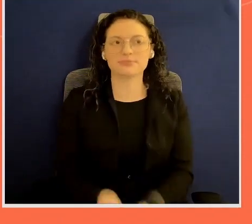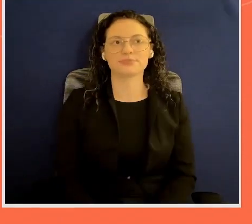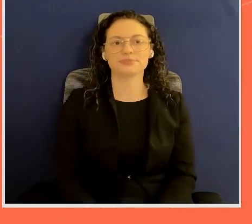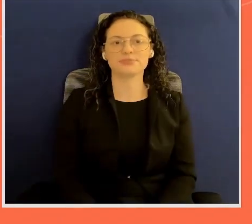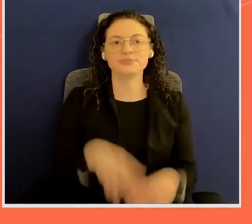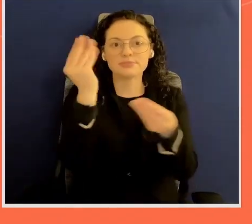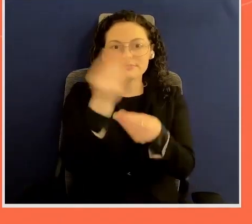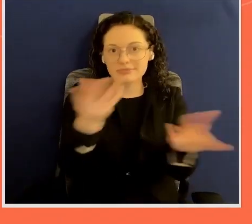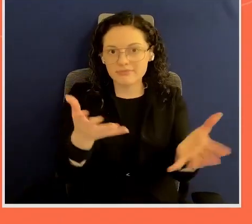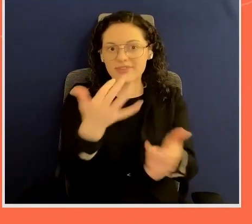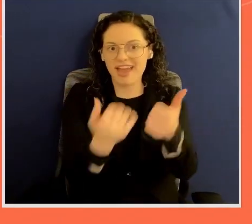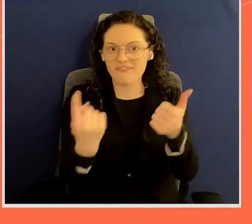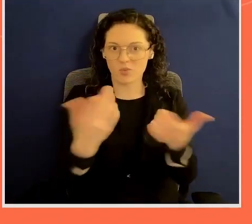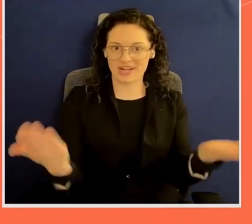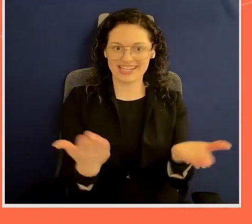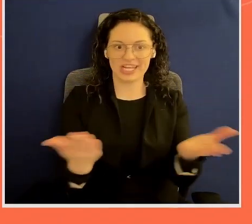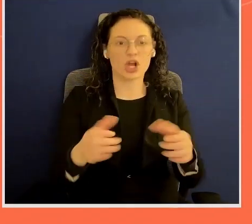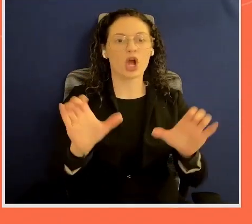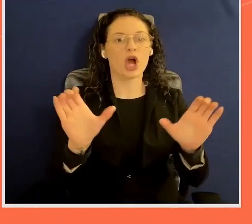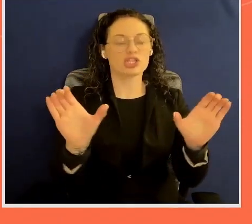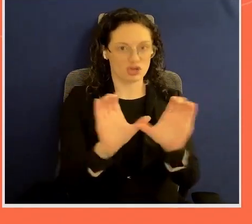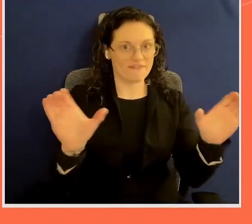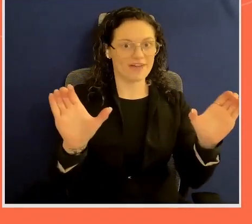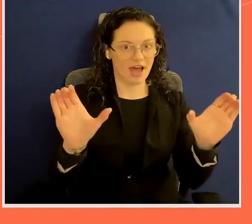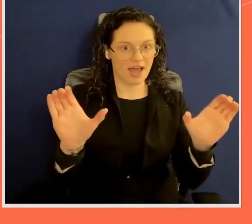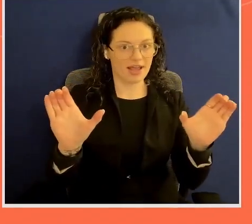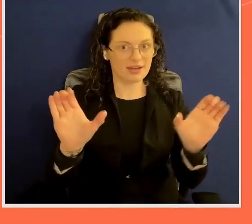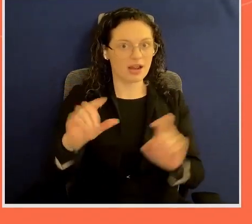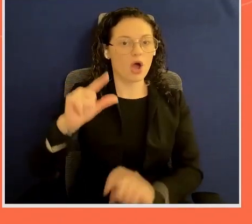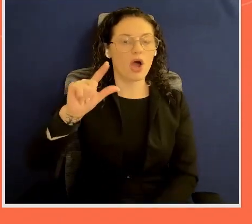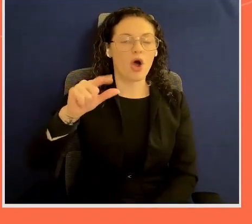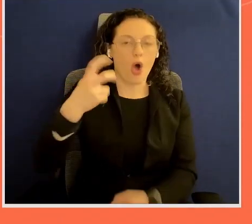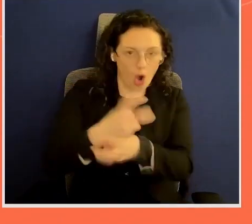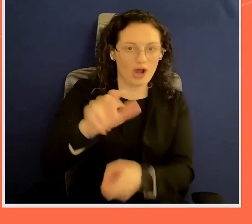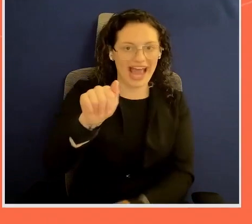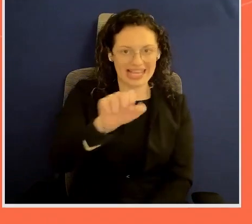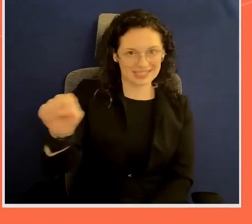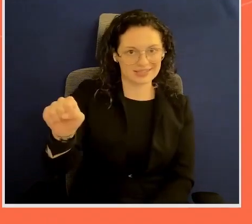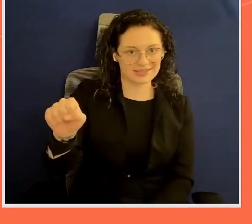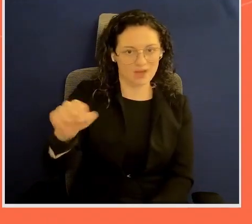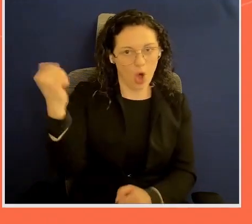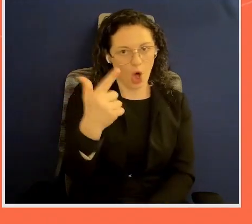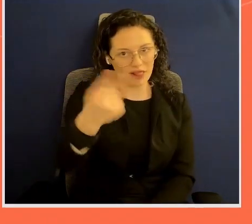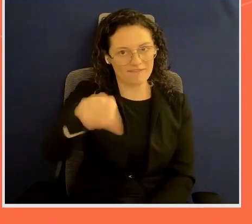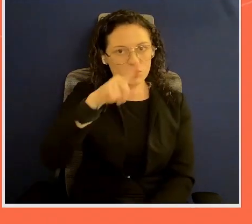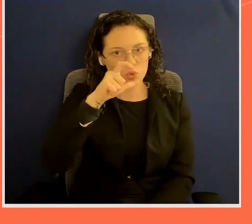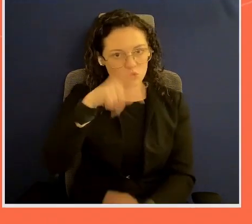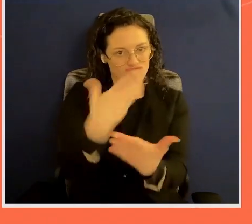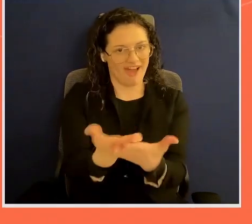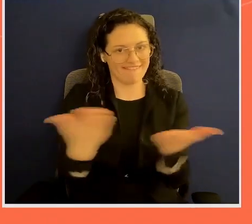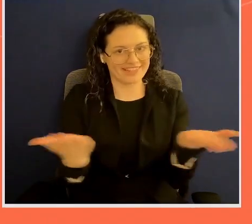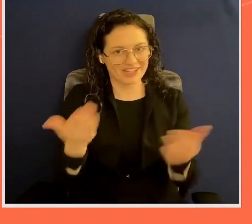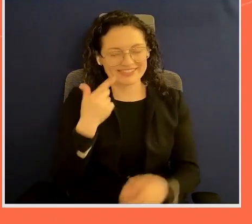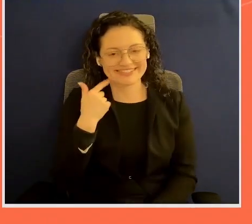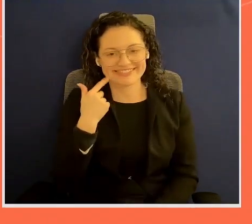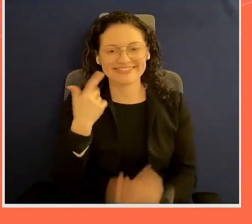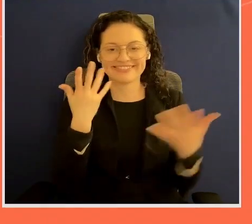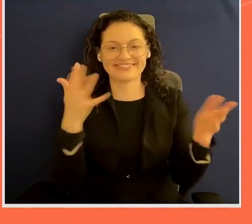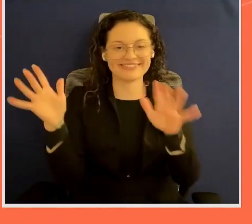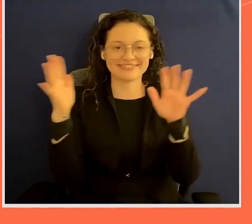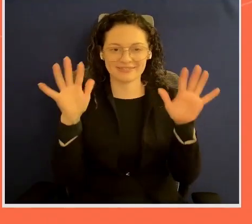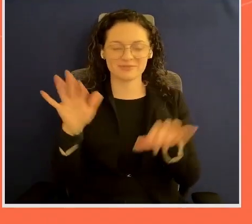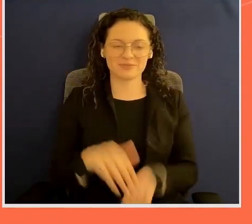ocean communities. And according to the Organization for Economic Cooperation and Development, over 3 billion